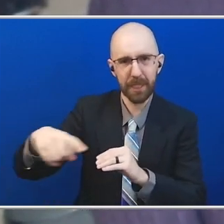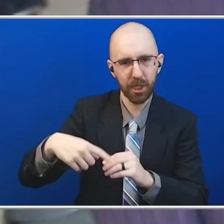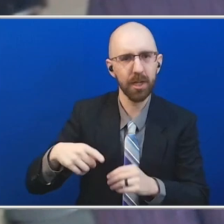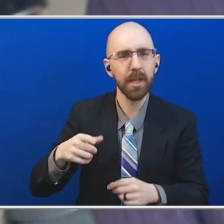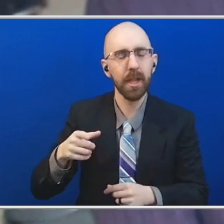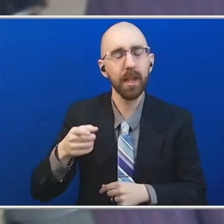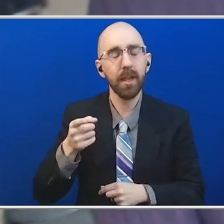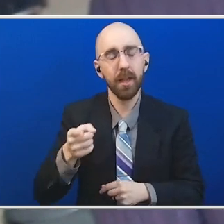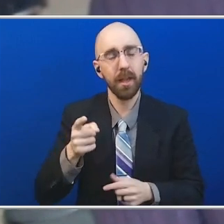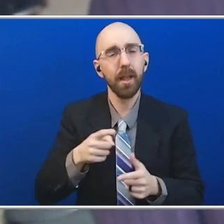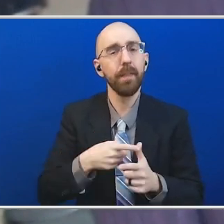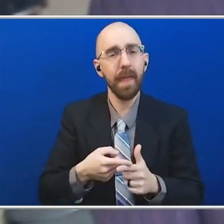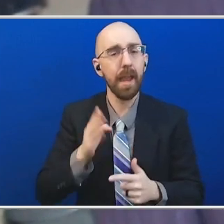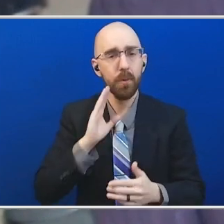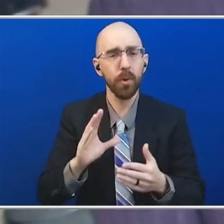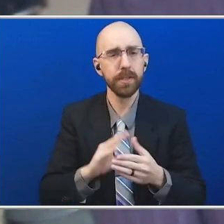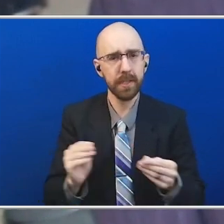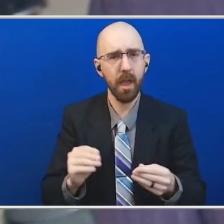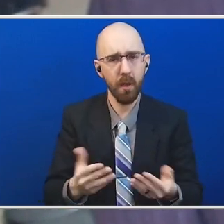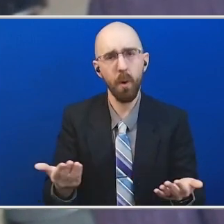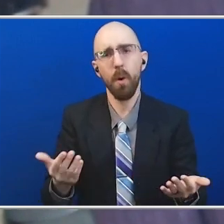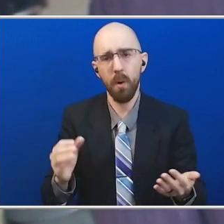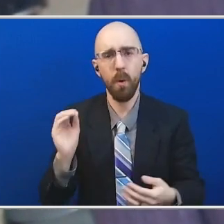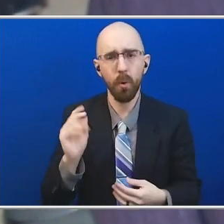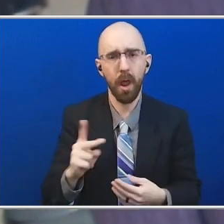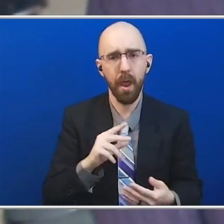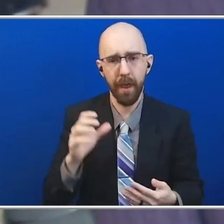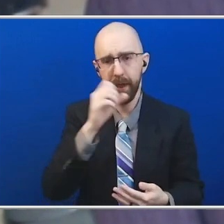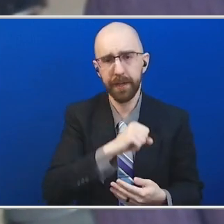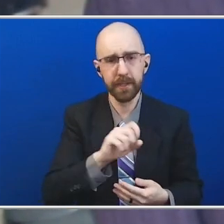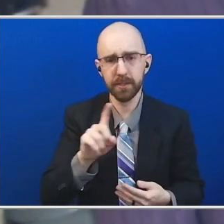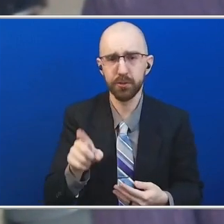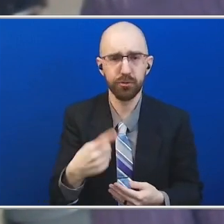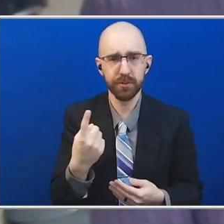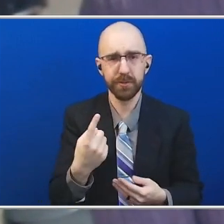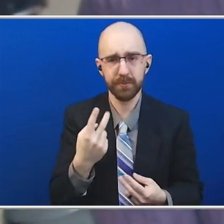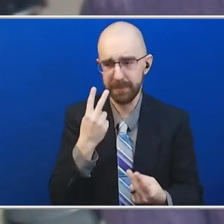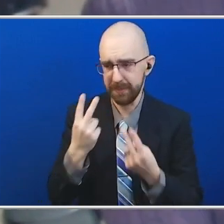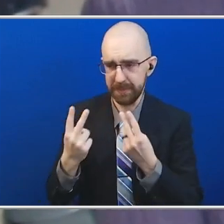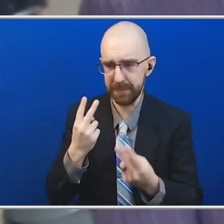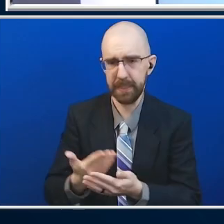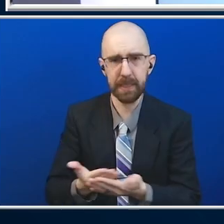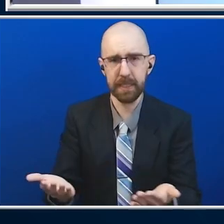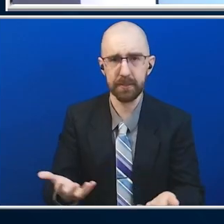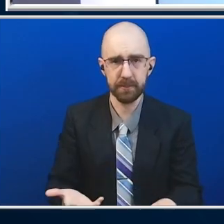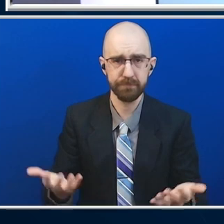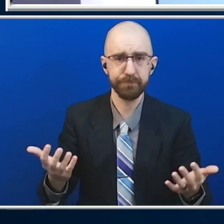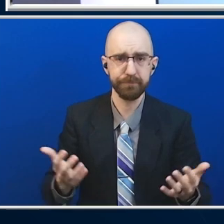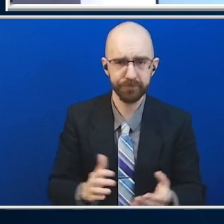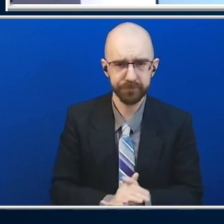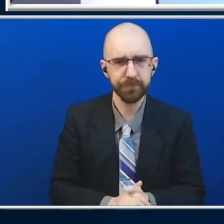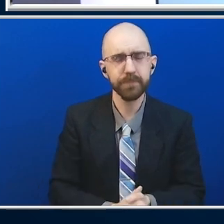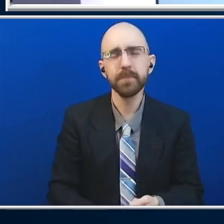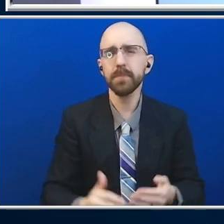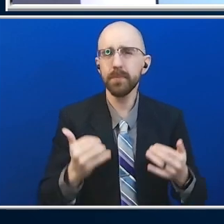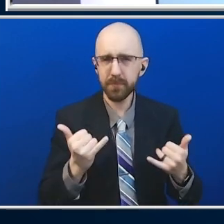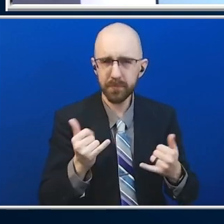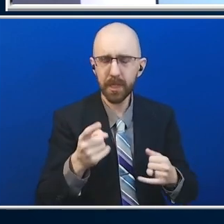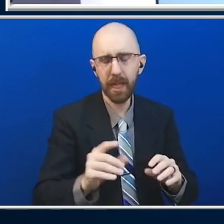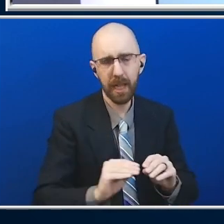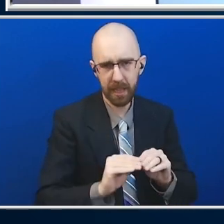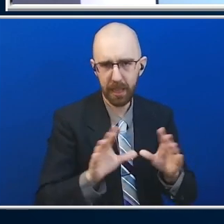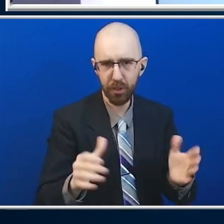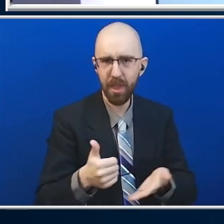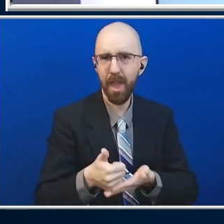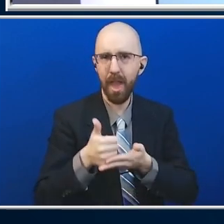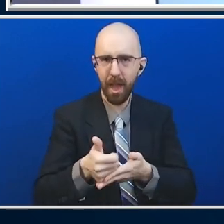he would say, oh, okay, I guess I'm just seeing things. So now you clearly helped bring him back to